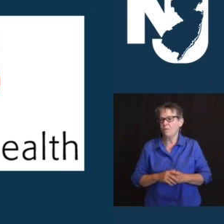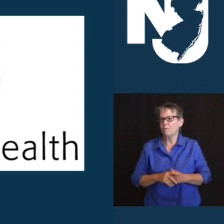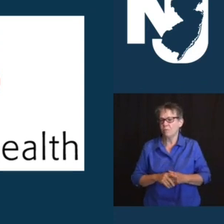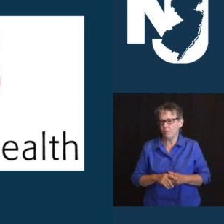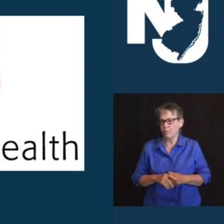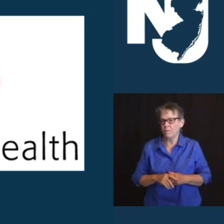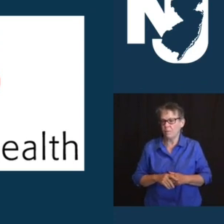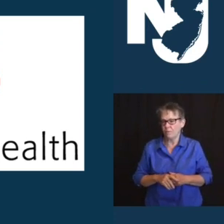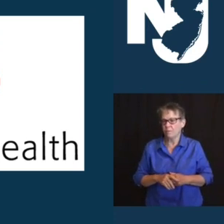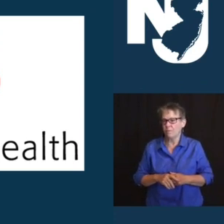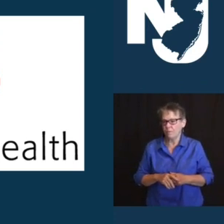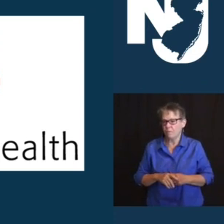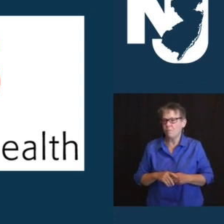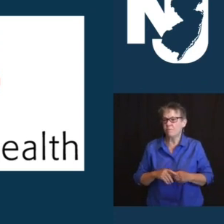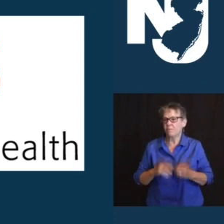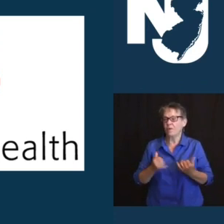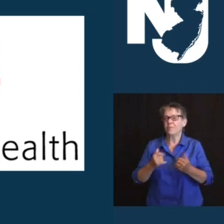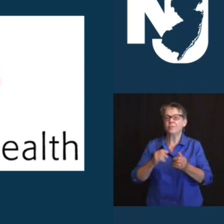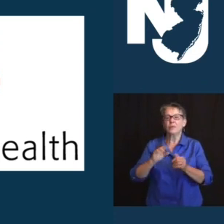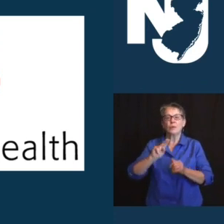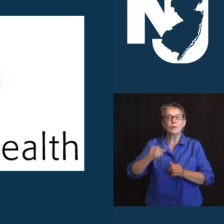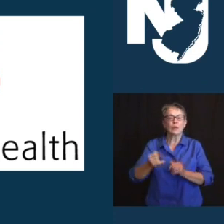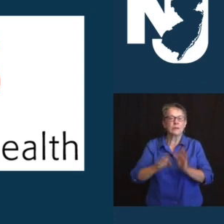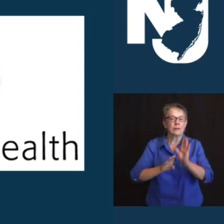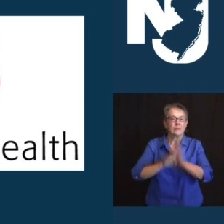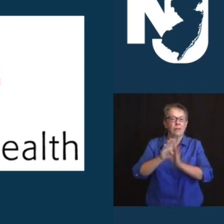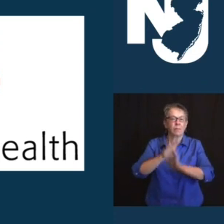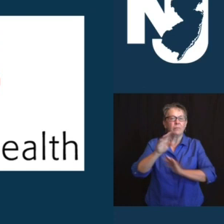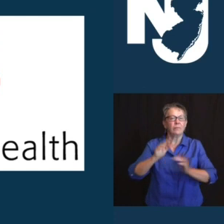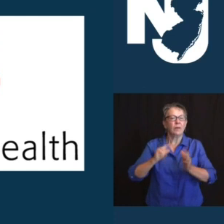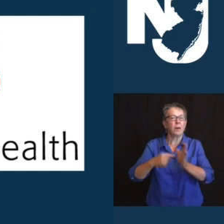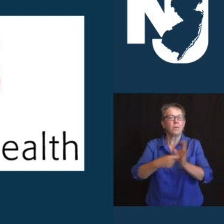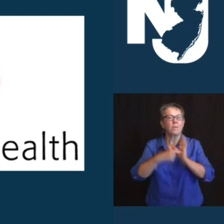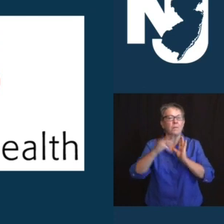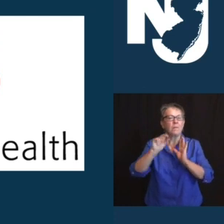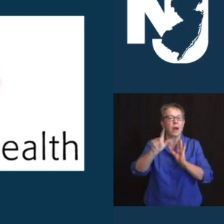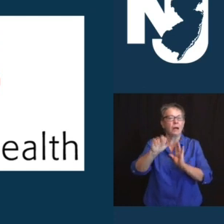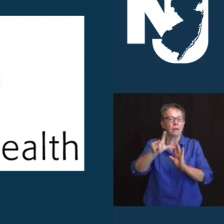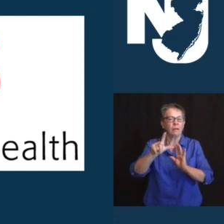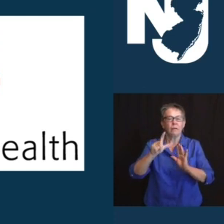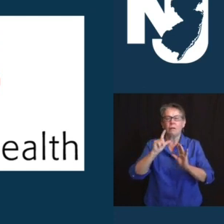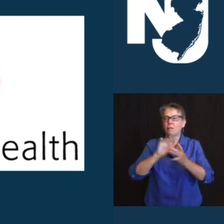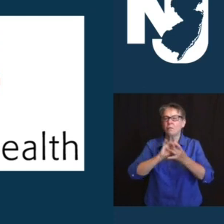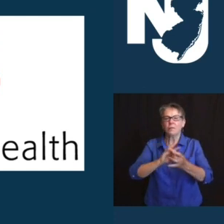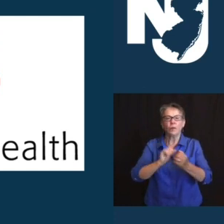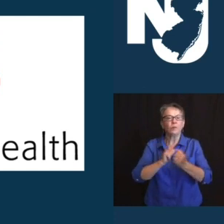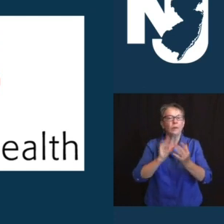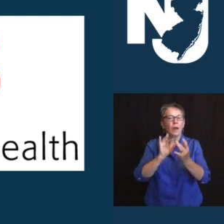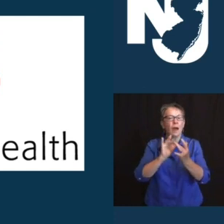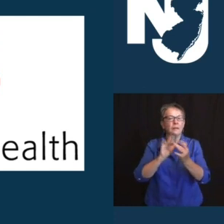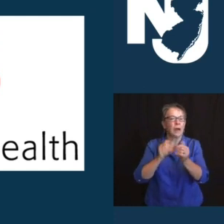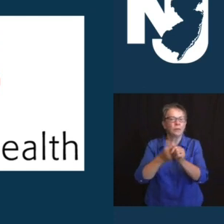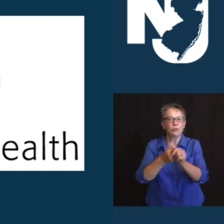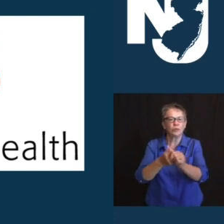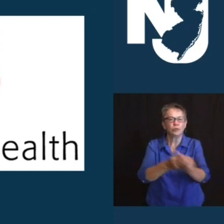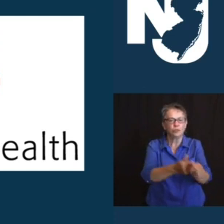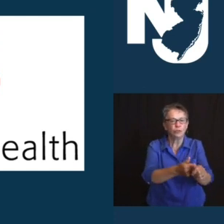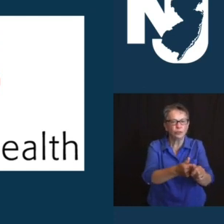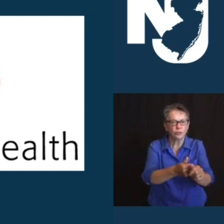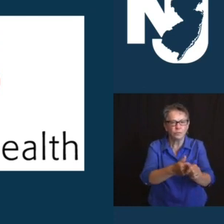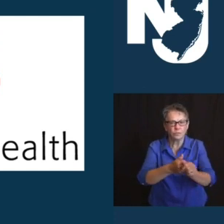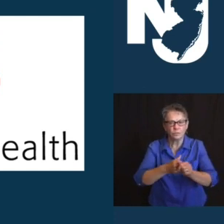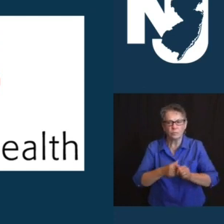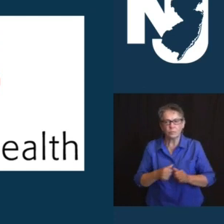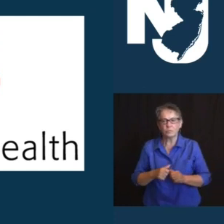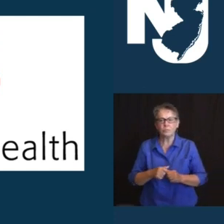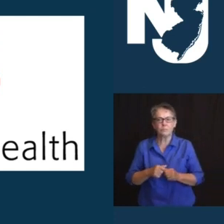unique among our peers. They are creating a thoughtful approach that goes far beyond just dropping contact tracers into a community and